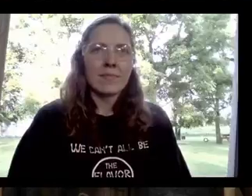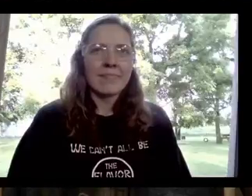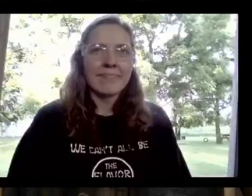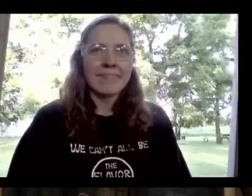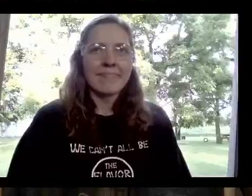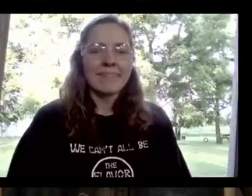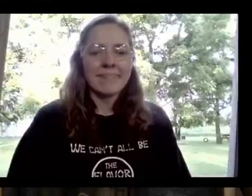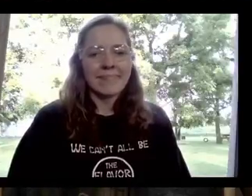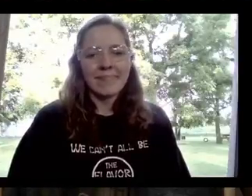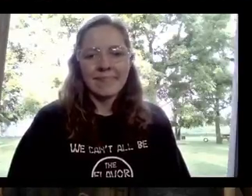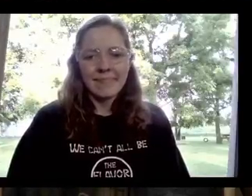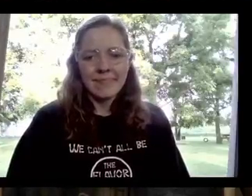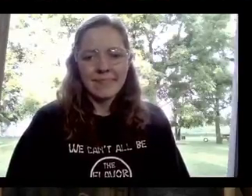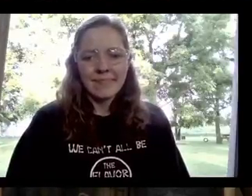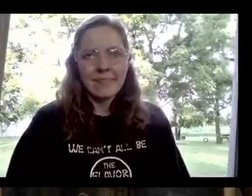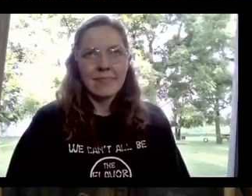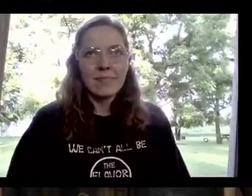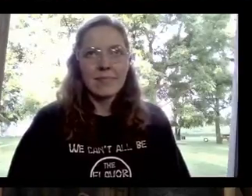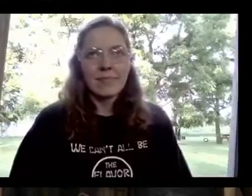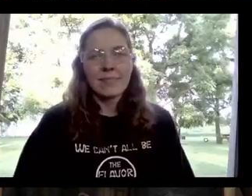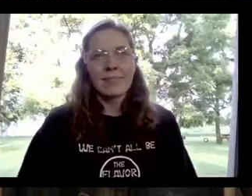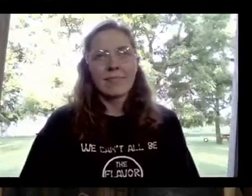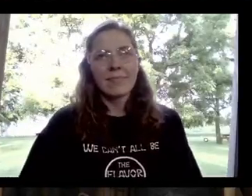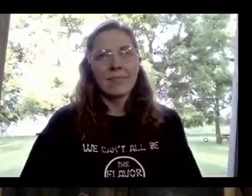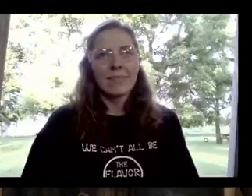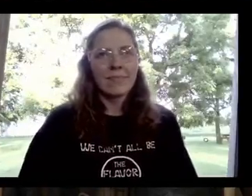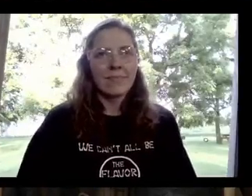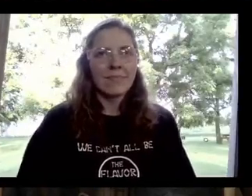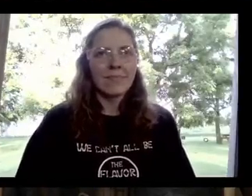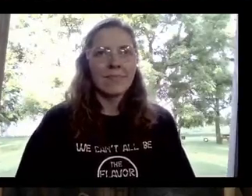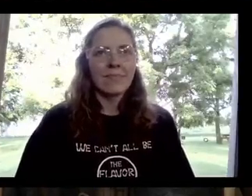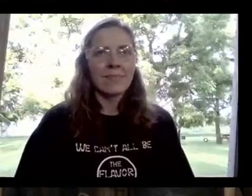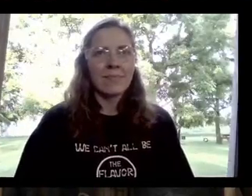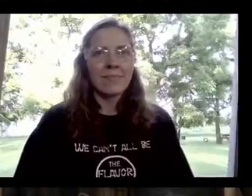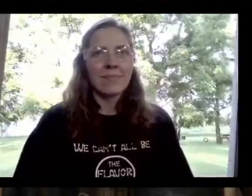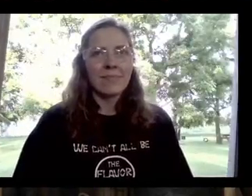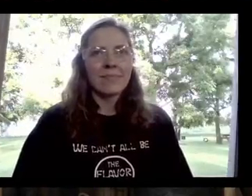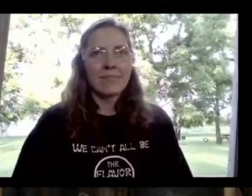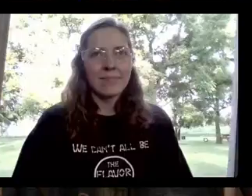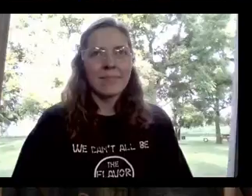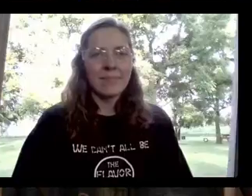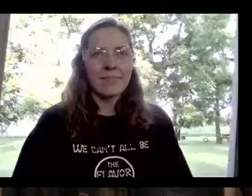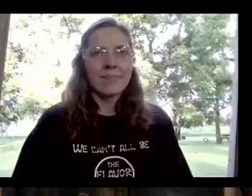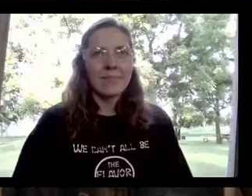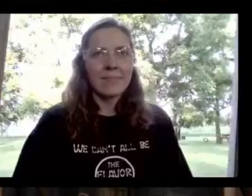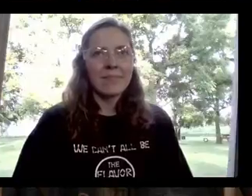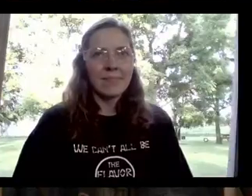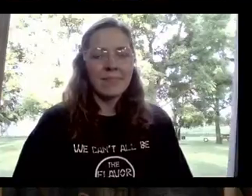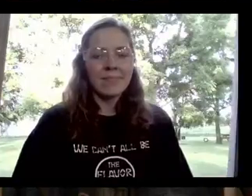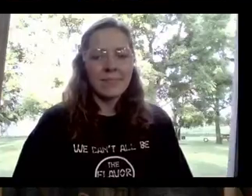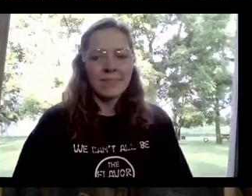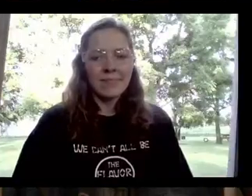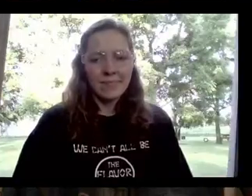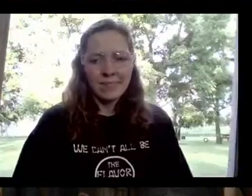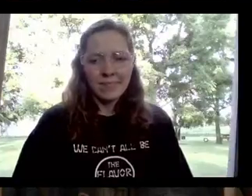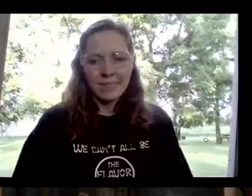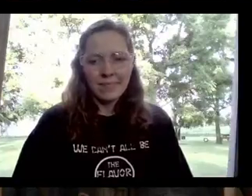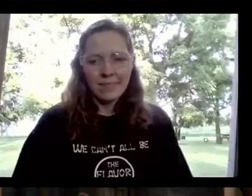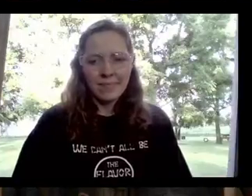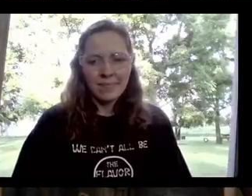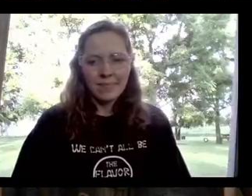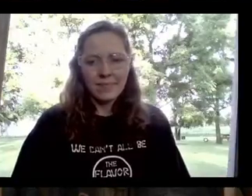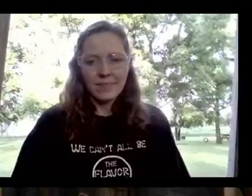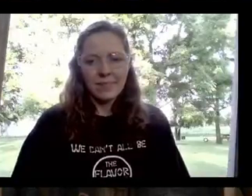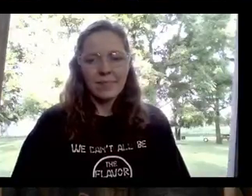change, is a 30-pound sledgehammer. So somebody wants me to create them a custom